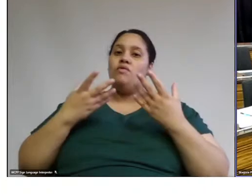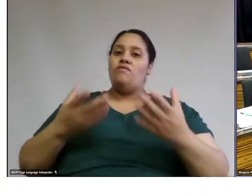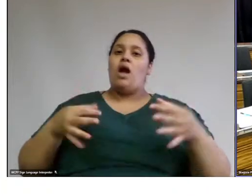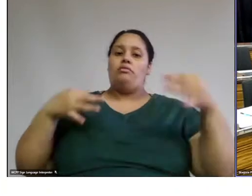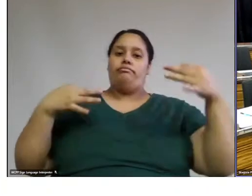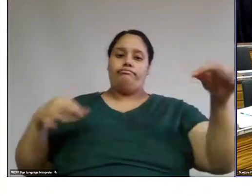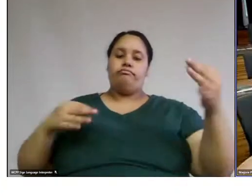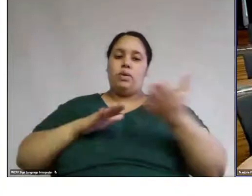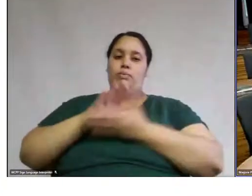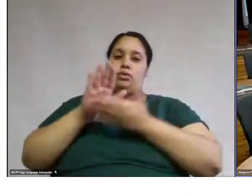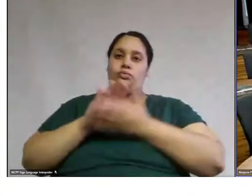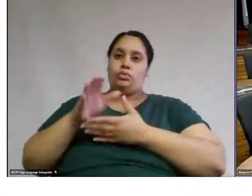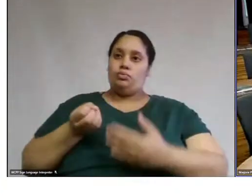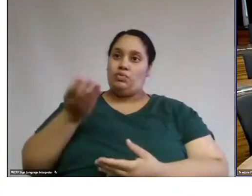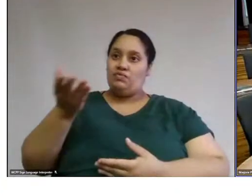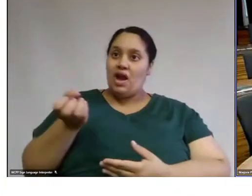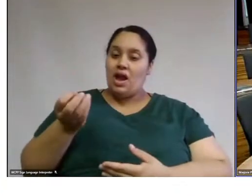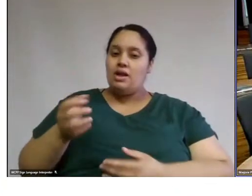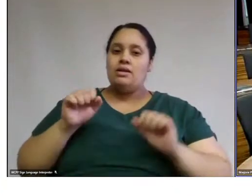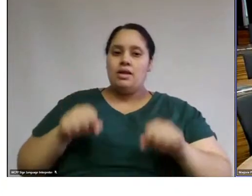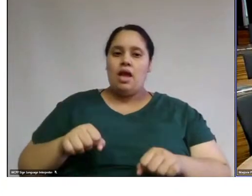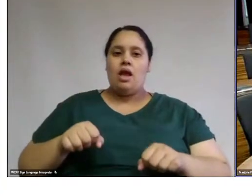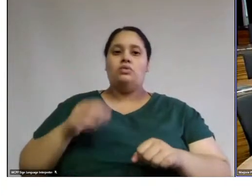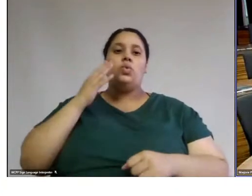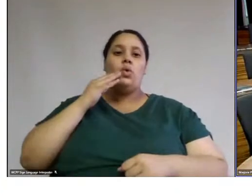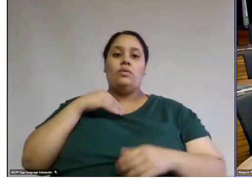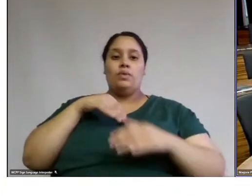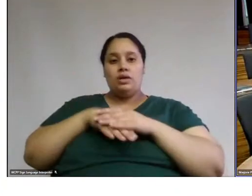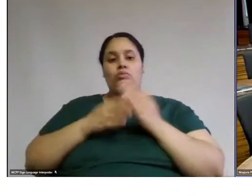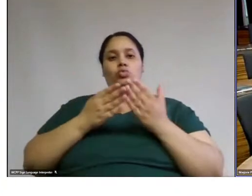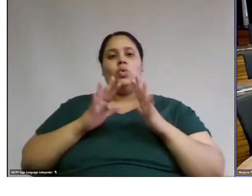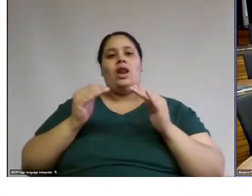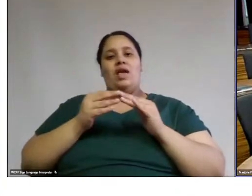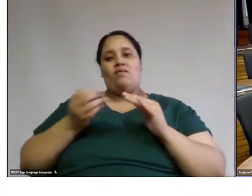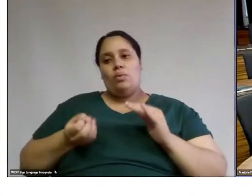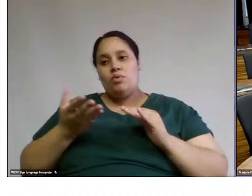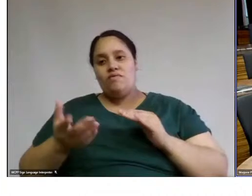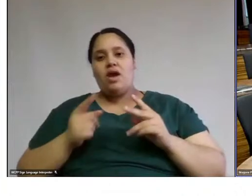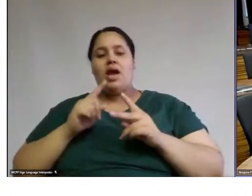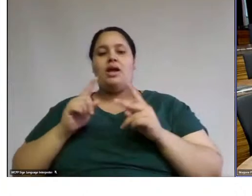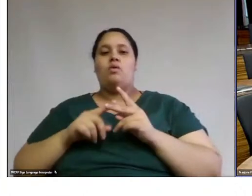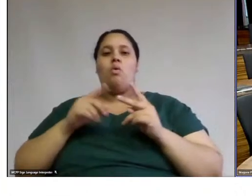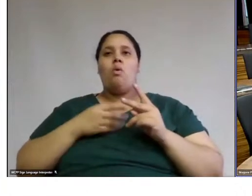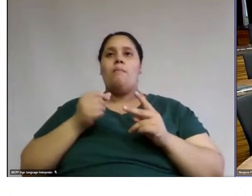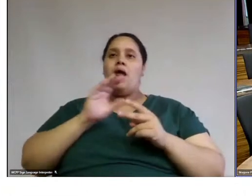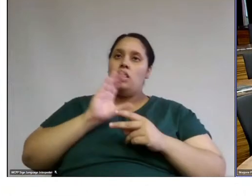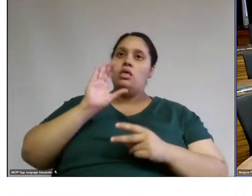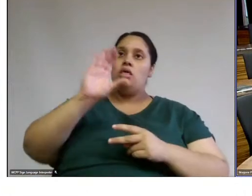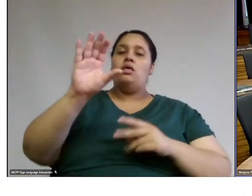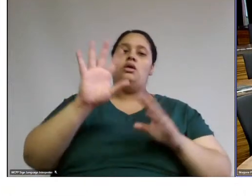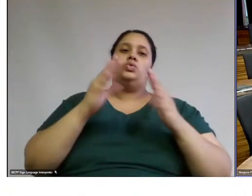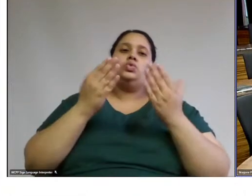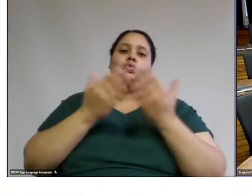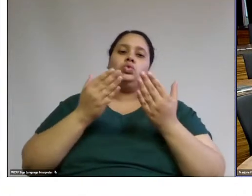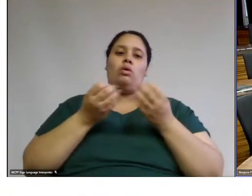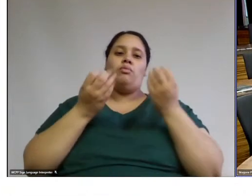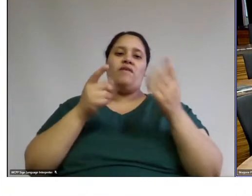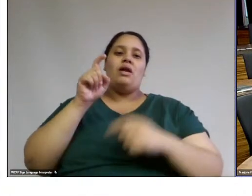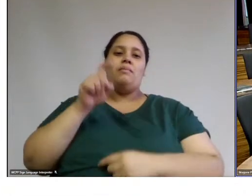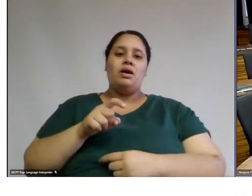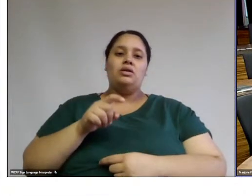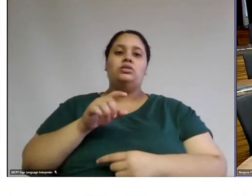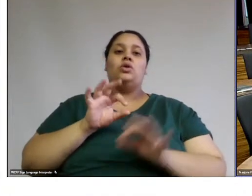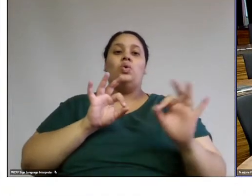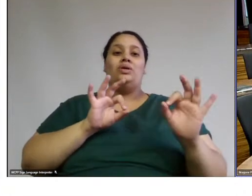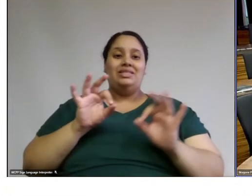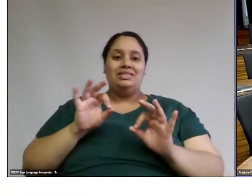so we basically come and sit at school level, and then we had to shift money or provide money, and therefore you'll find